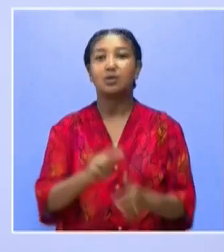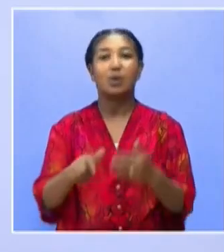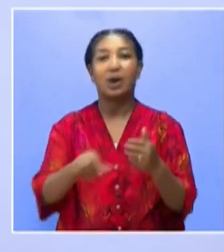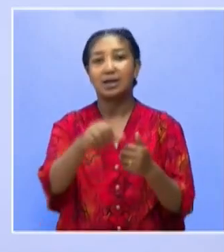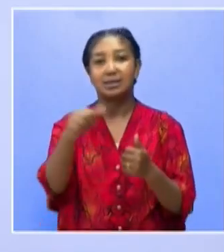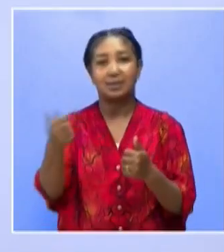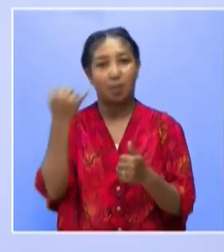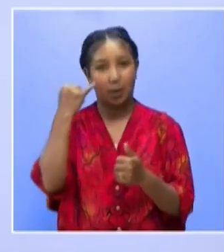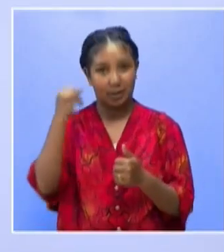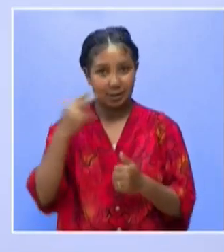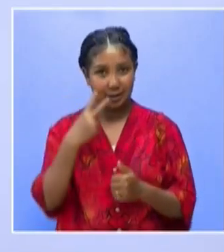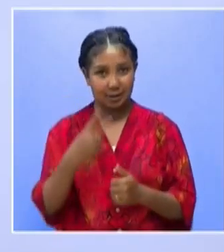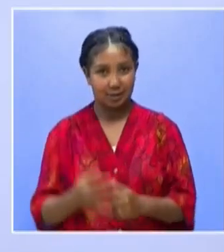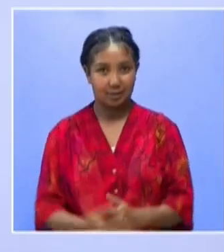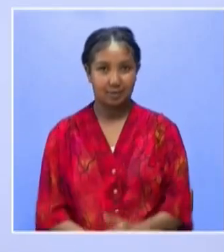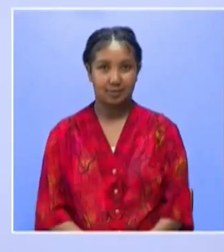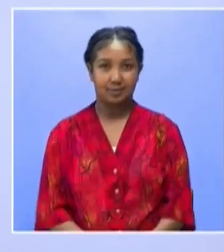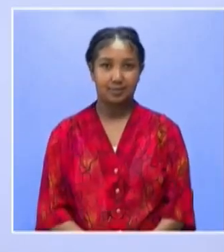another point here?